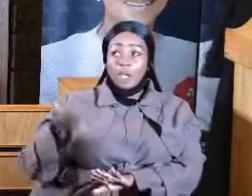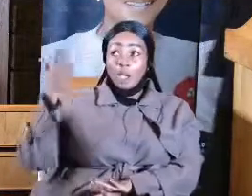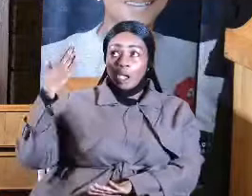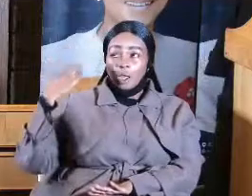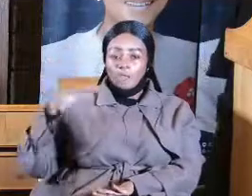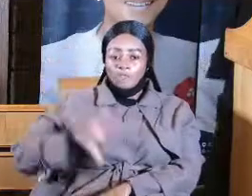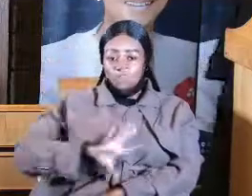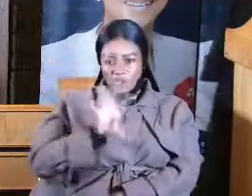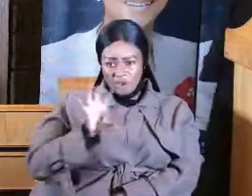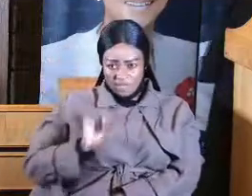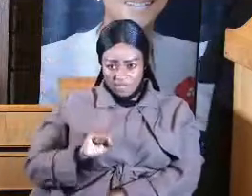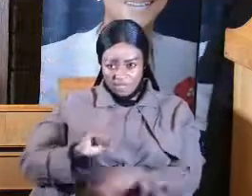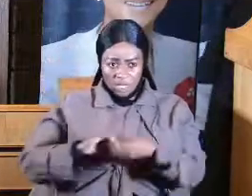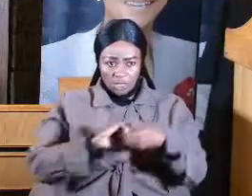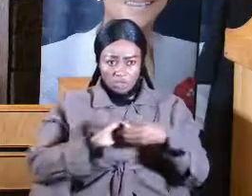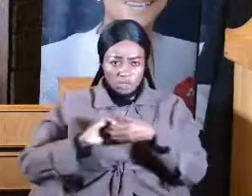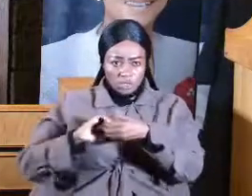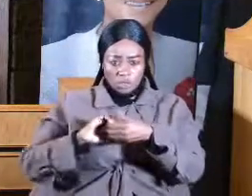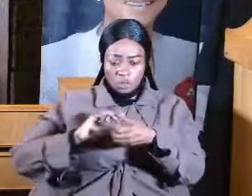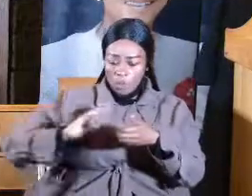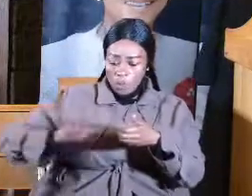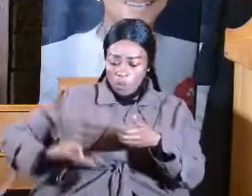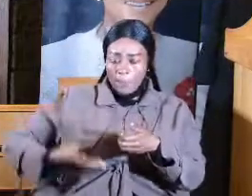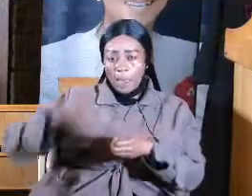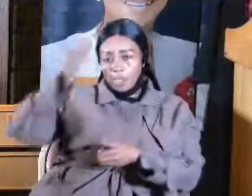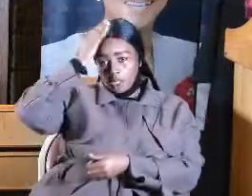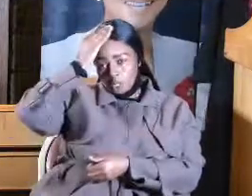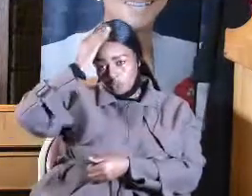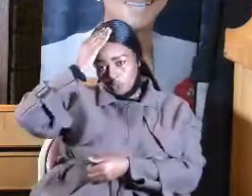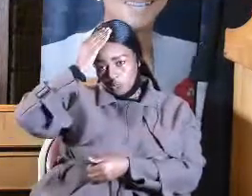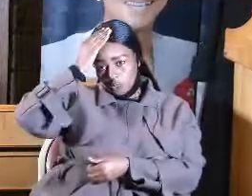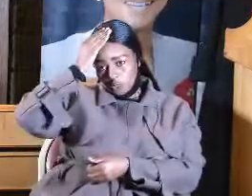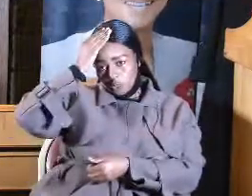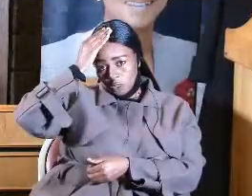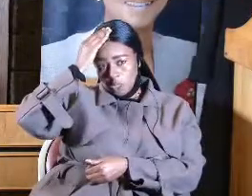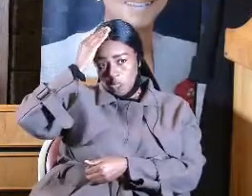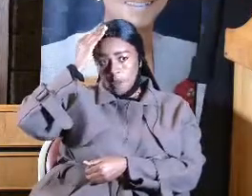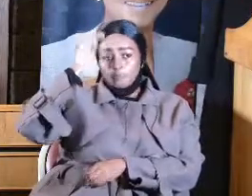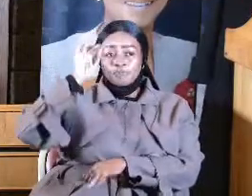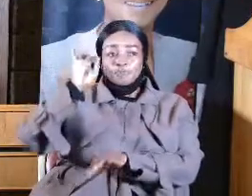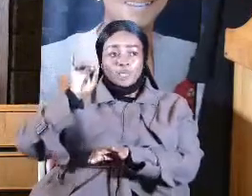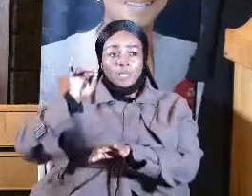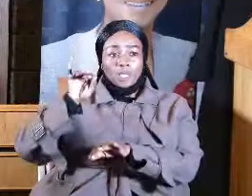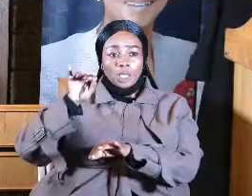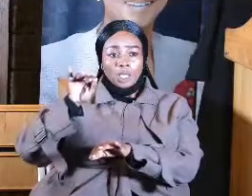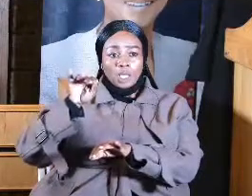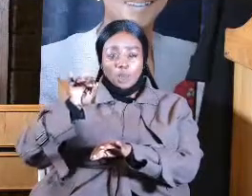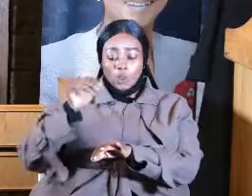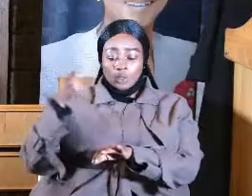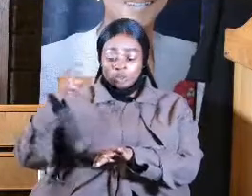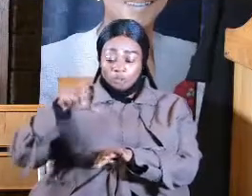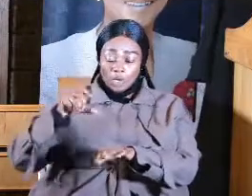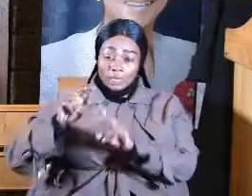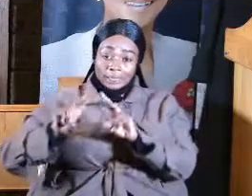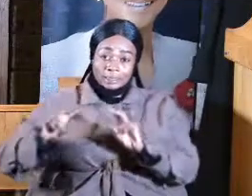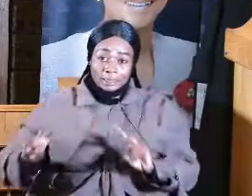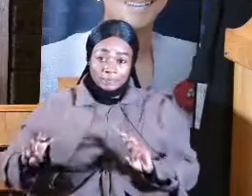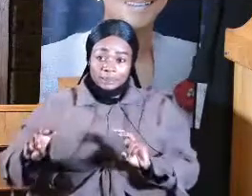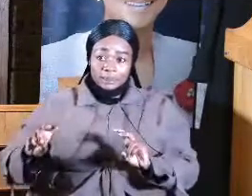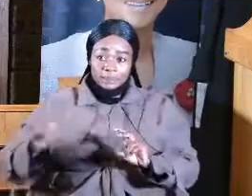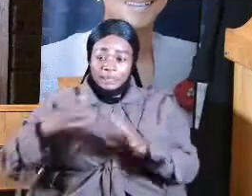South African Association of Women Graduates, where when you check in terms of numbers, when you check way back